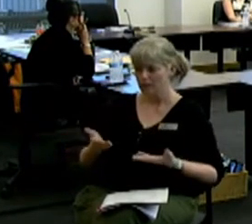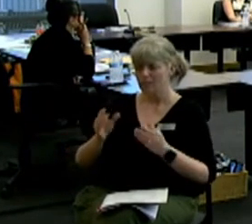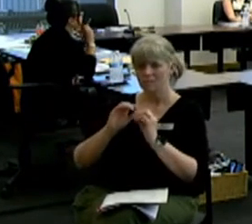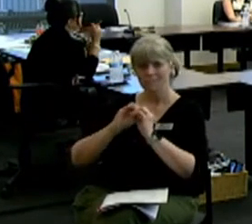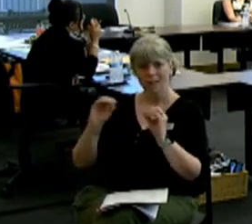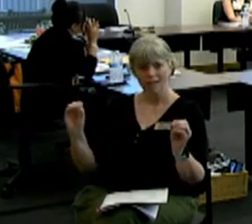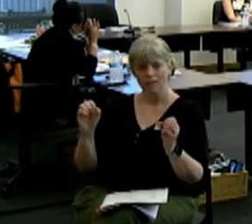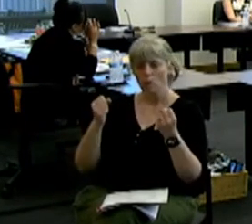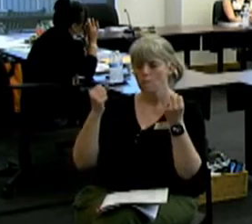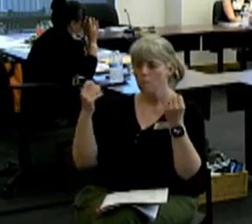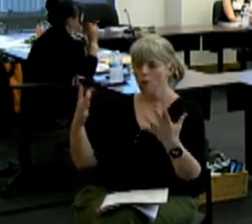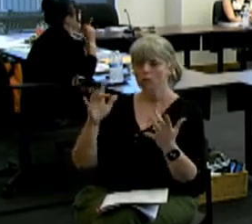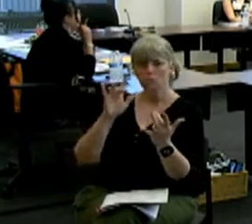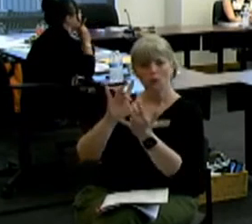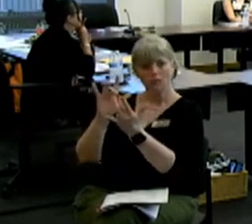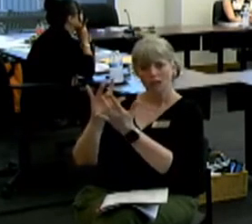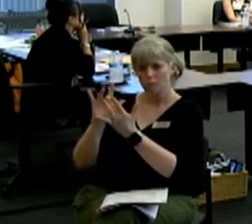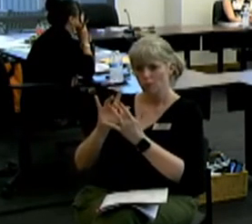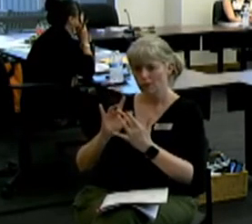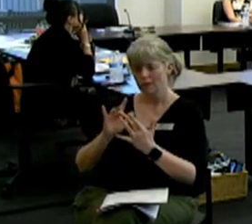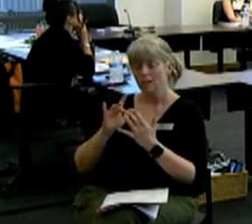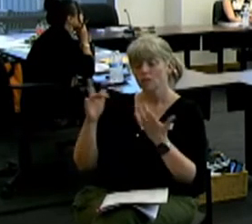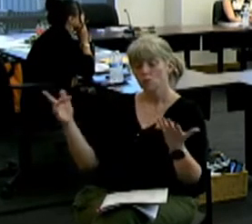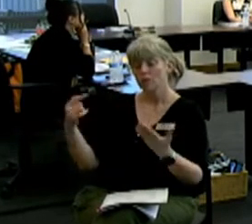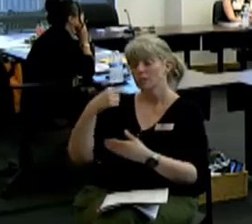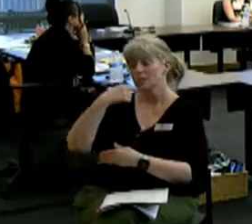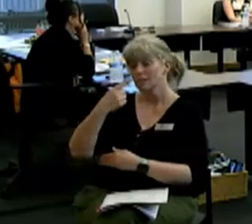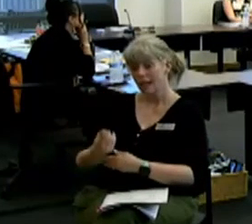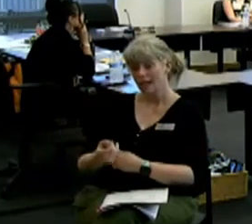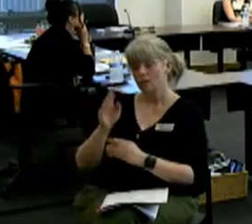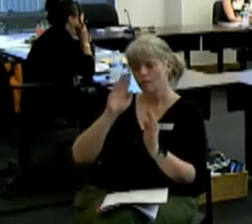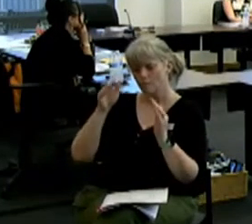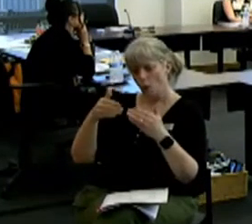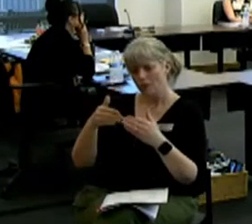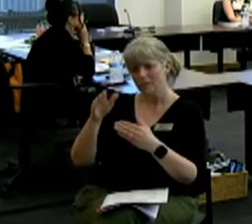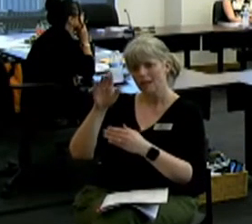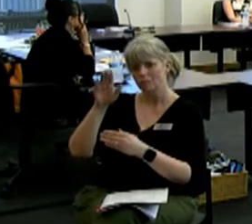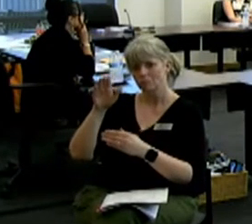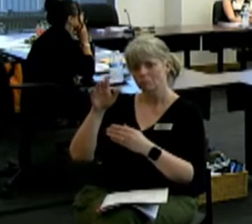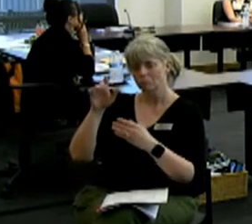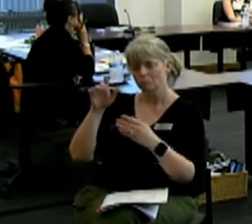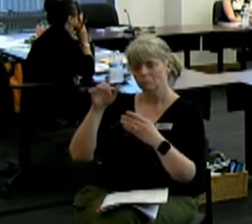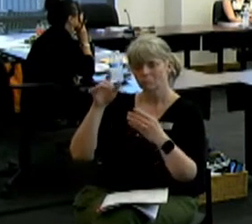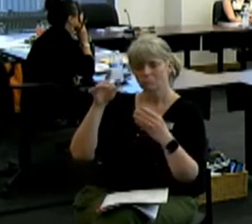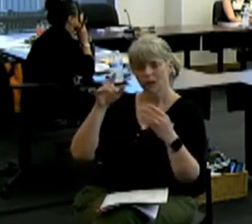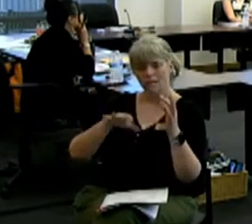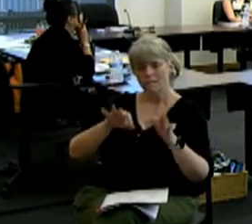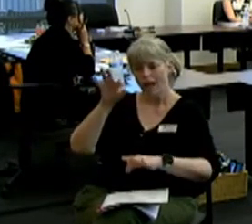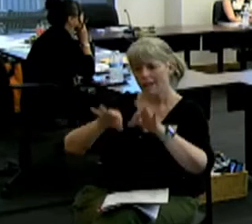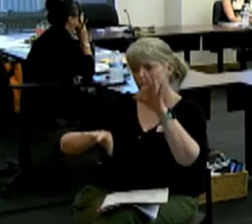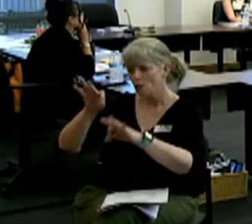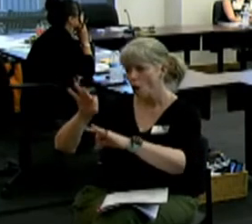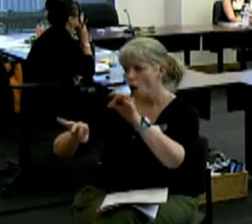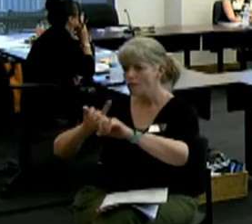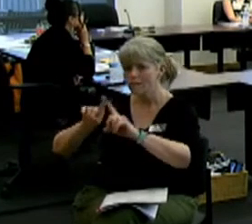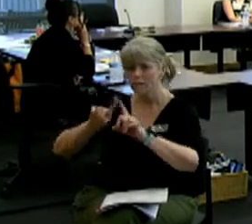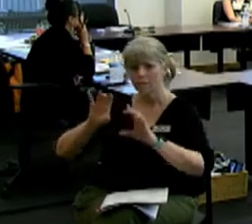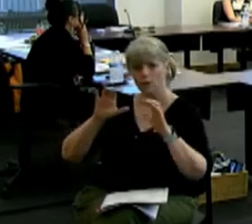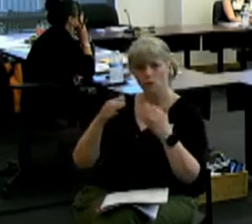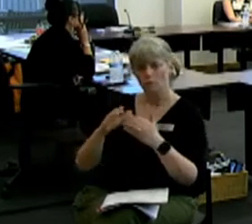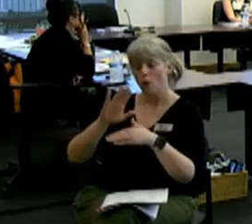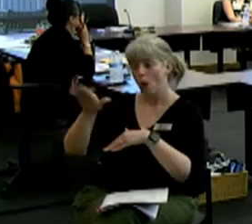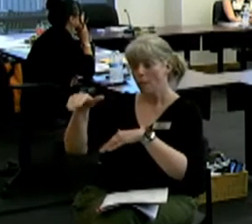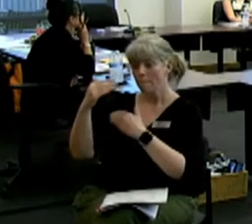It's the multiple touch points. And so what she's saying, she's focusing on crisscrossing all the targeted groups, all the